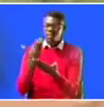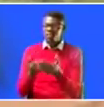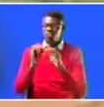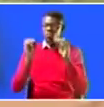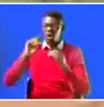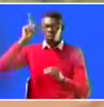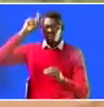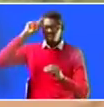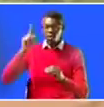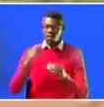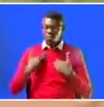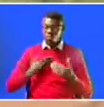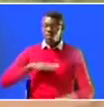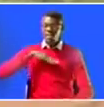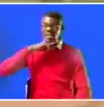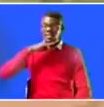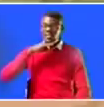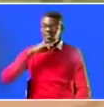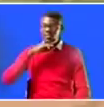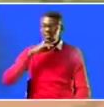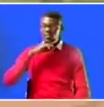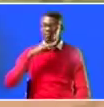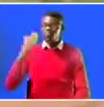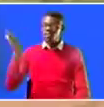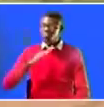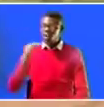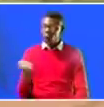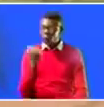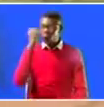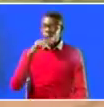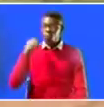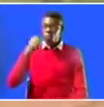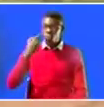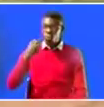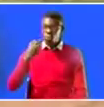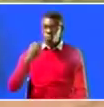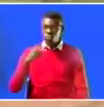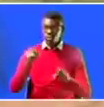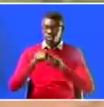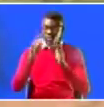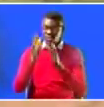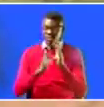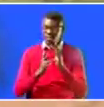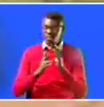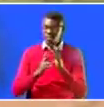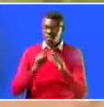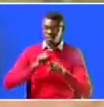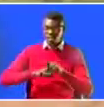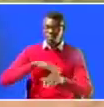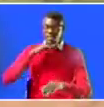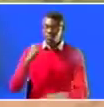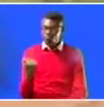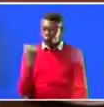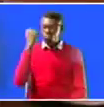nobody who has ever come back from the afterlife. Even Jesus did not come back from the afterlife. I mean, if he